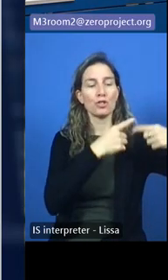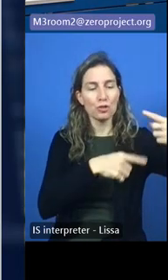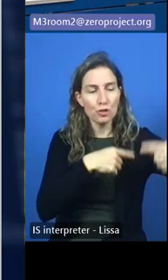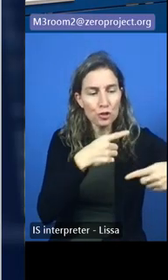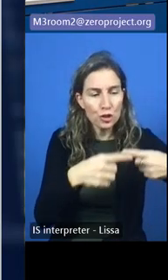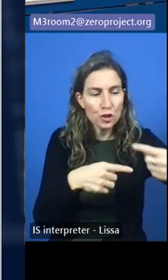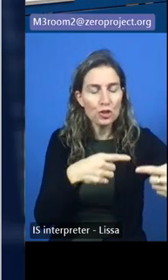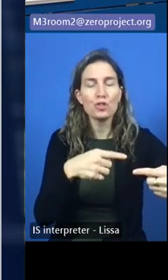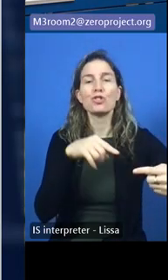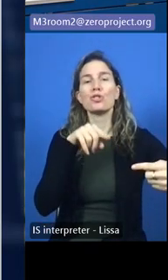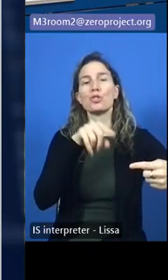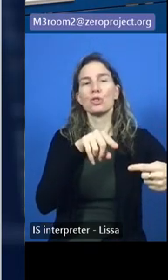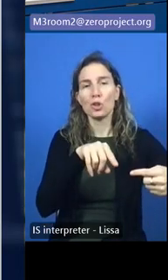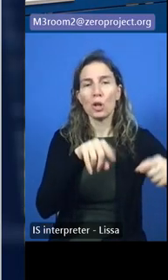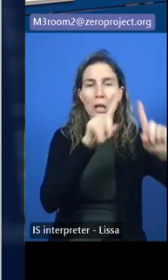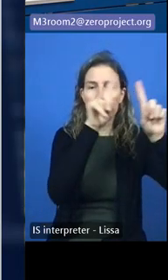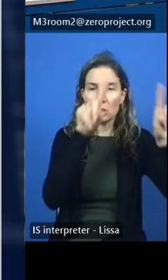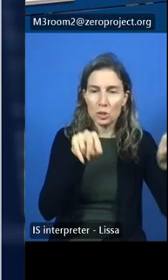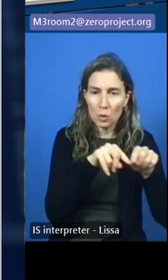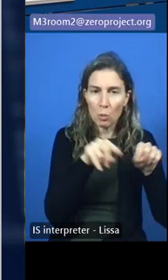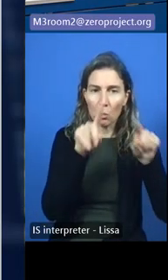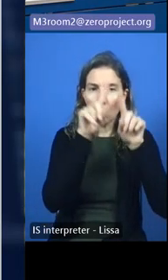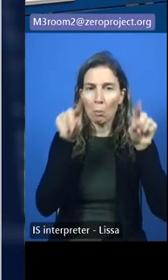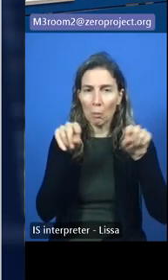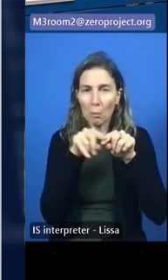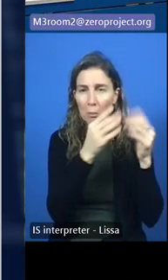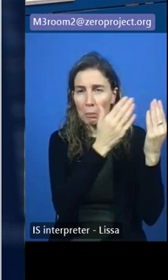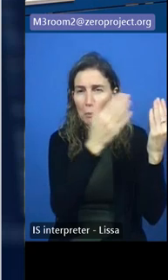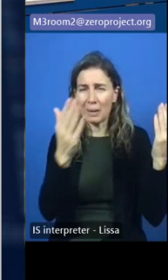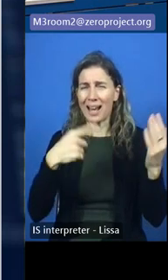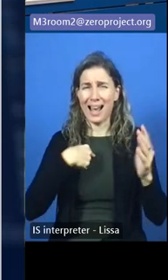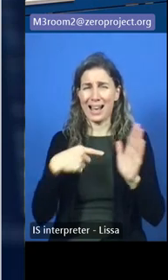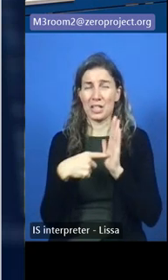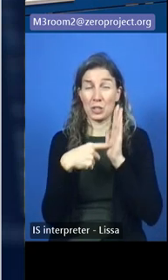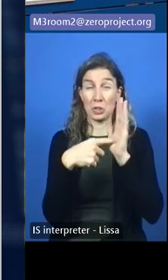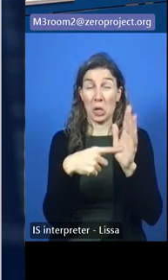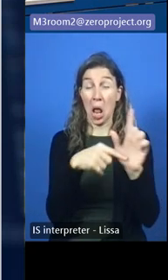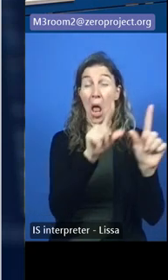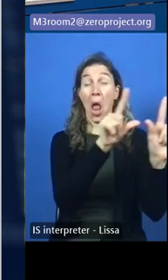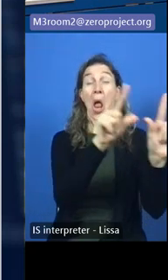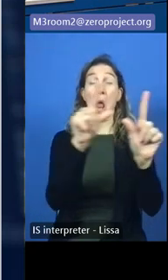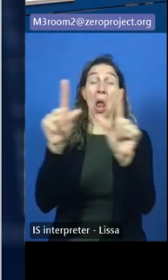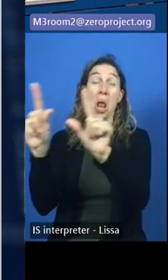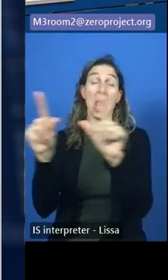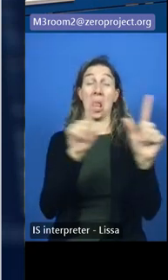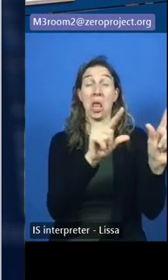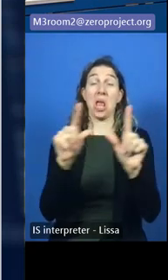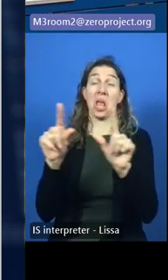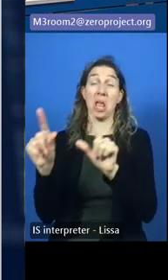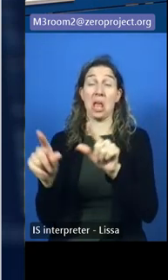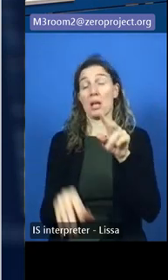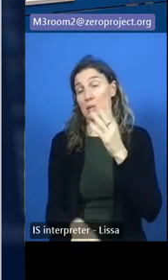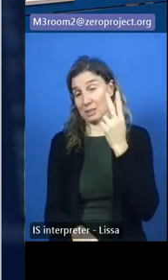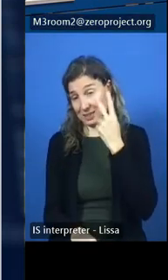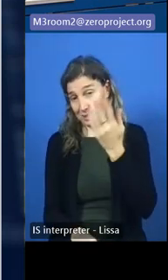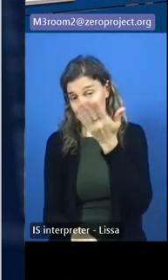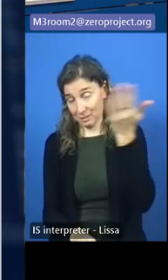such as this. I'm showing, well, many of us might have encountered long